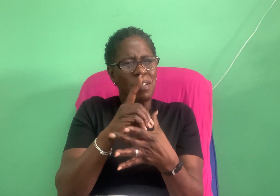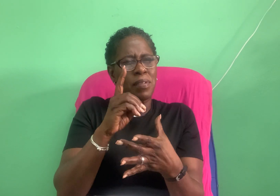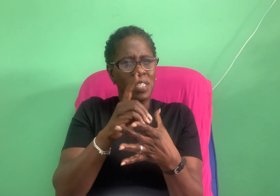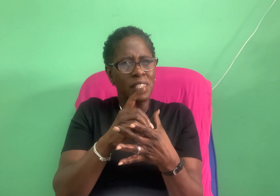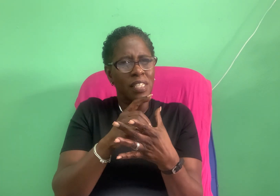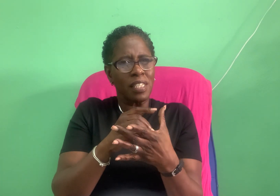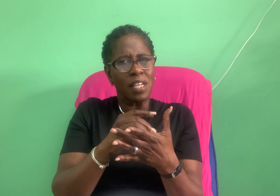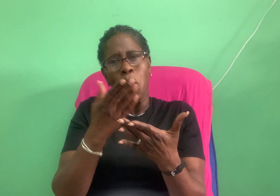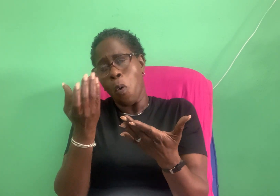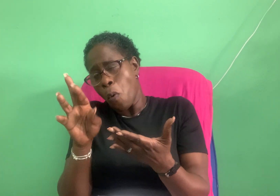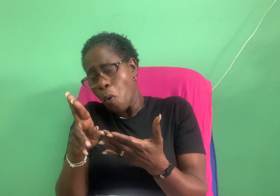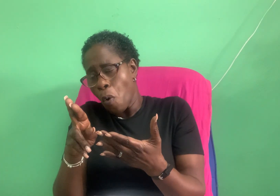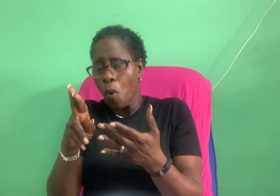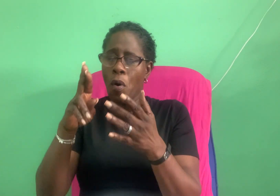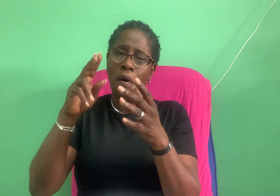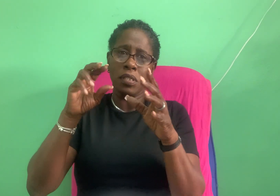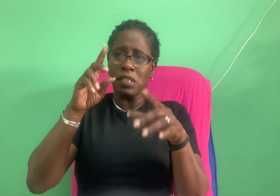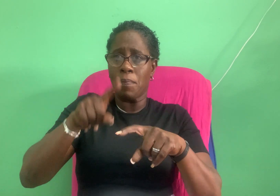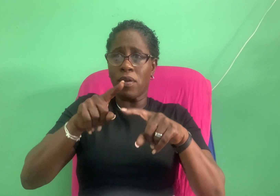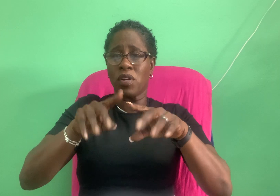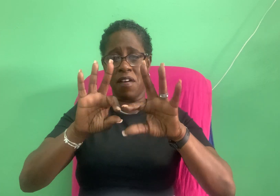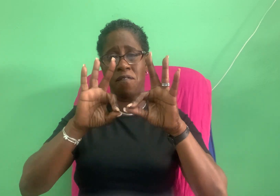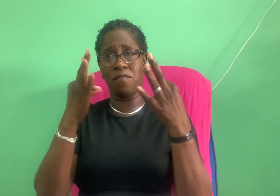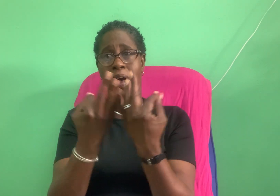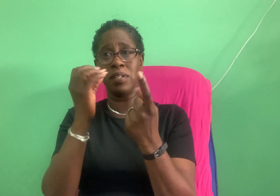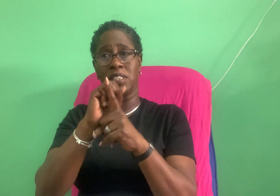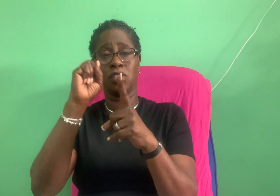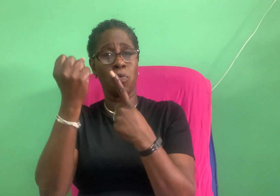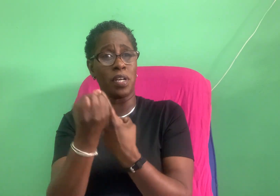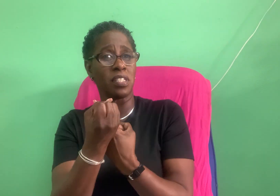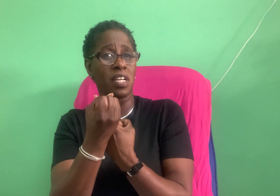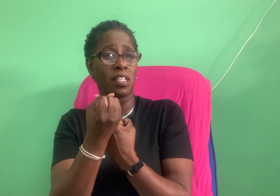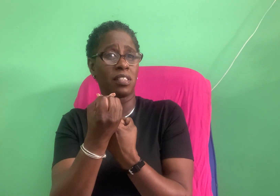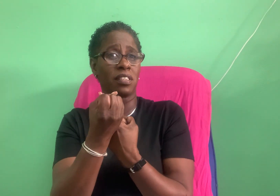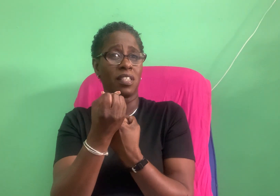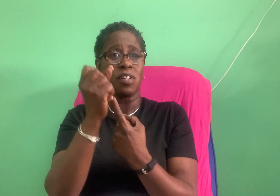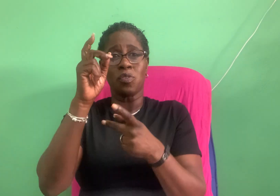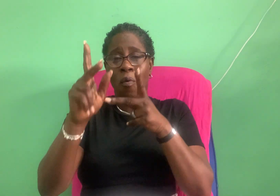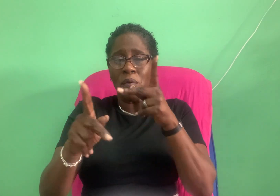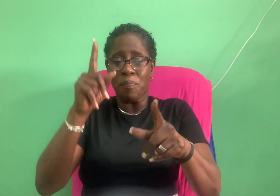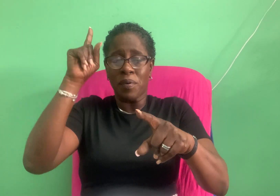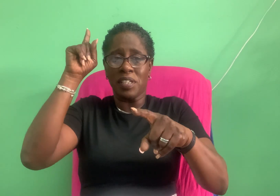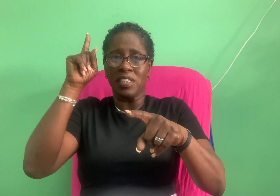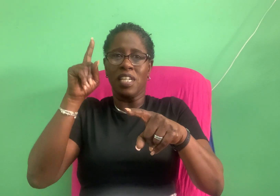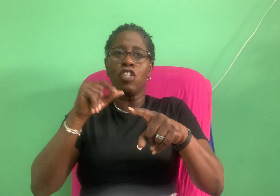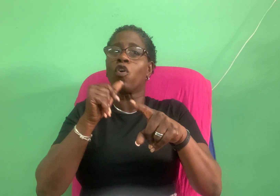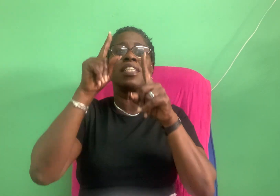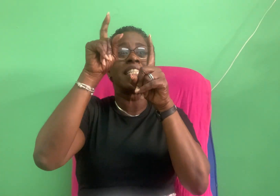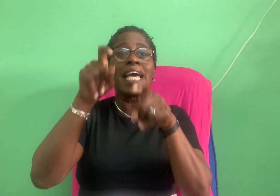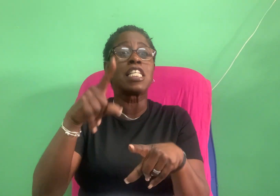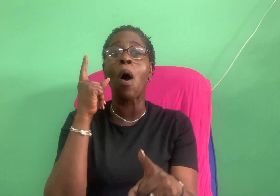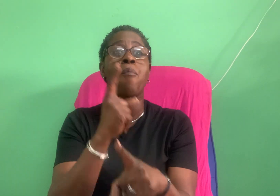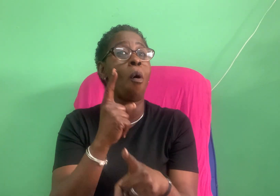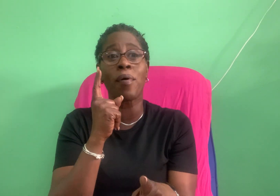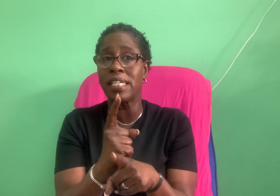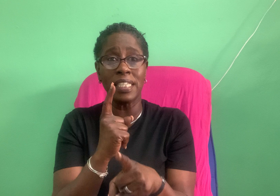disability, their family situation, their social context, they weren't actually able to access appropriate diagnostic services as